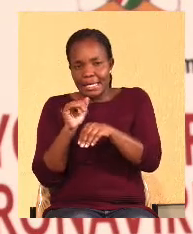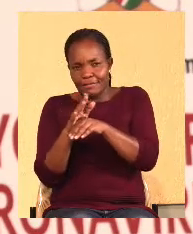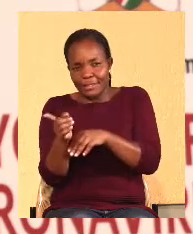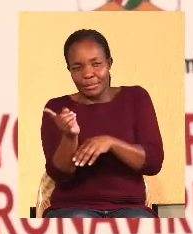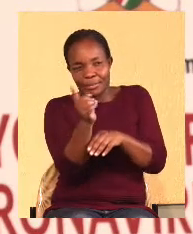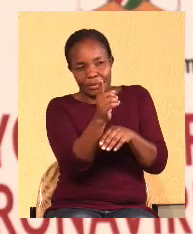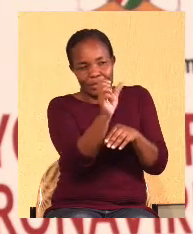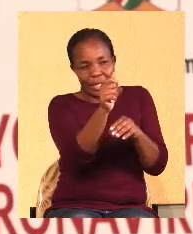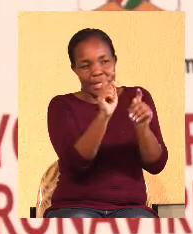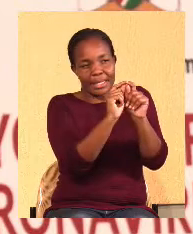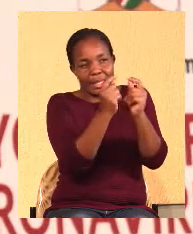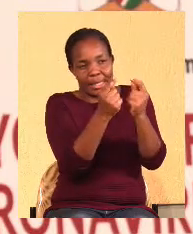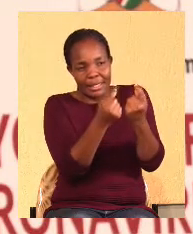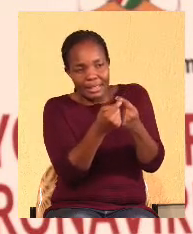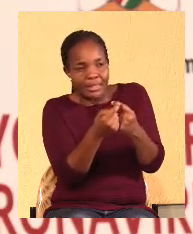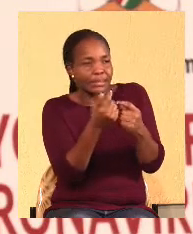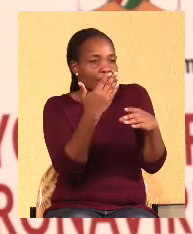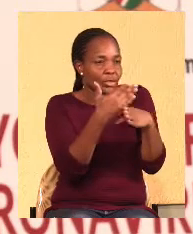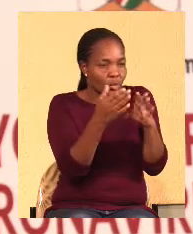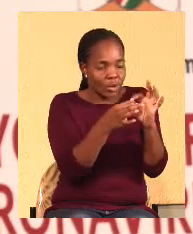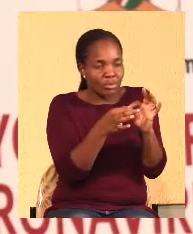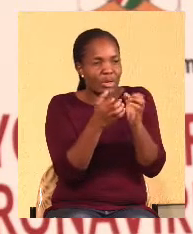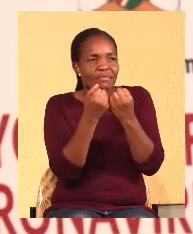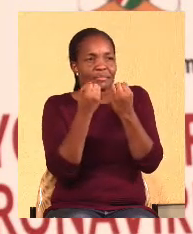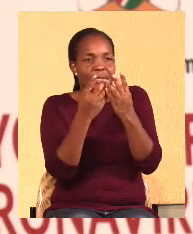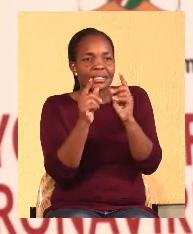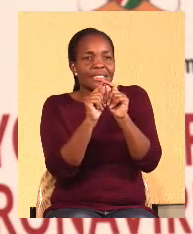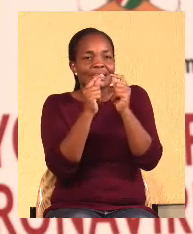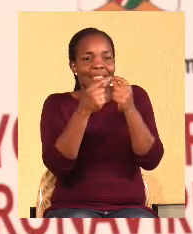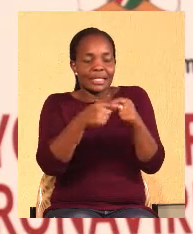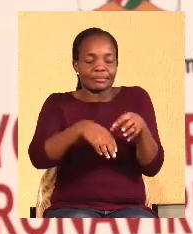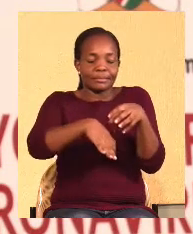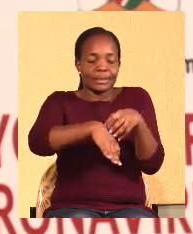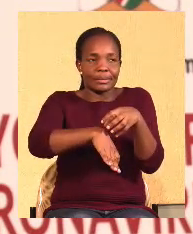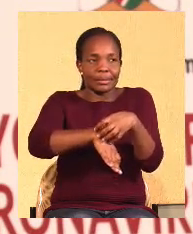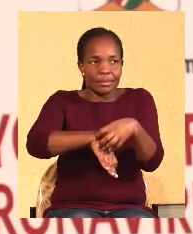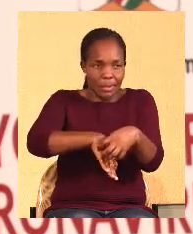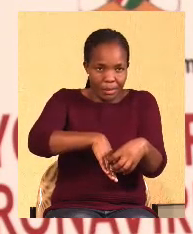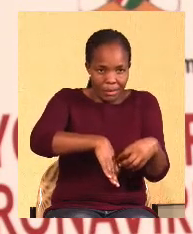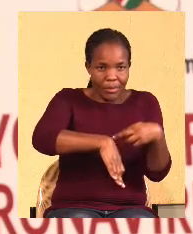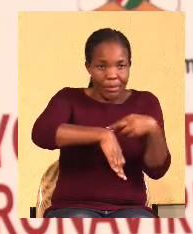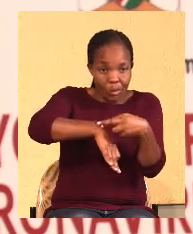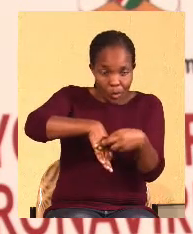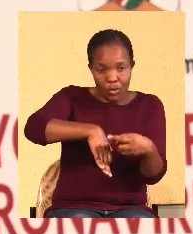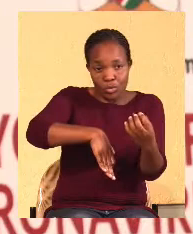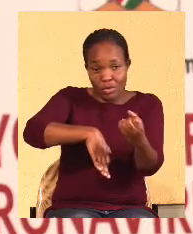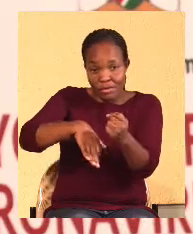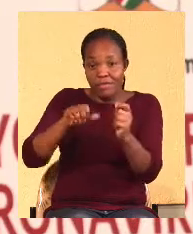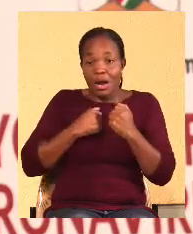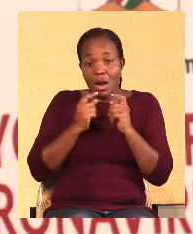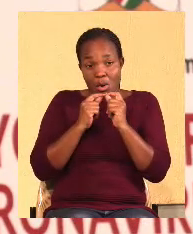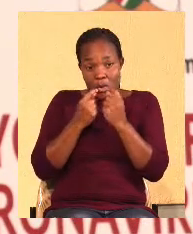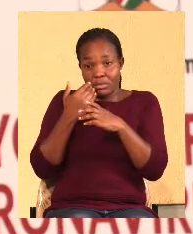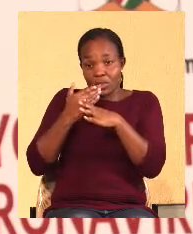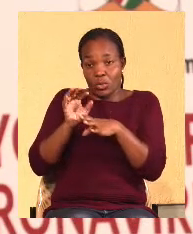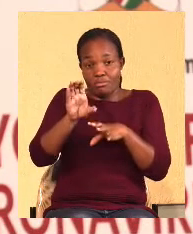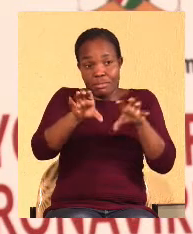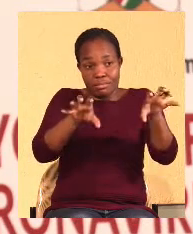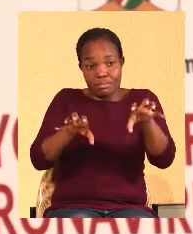or wherever they are, because we have got surveillance in each region. Remember